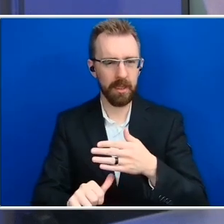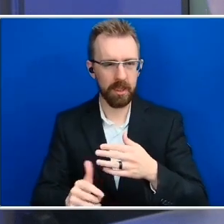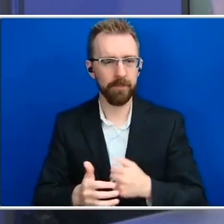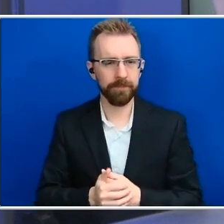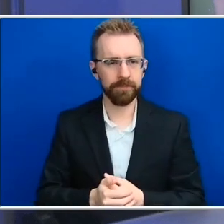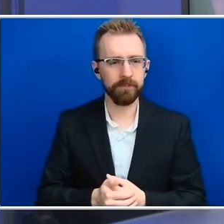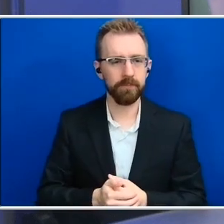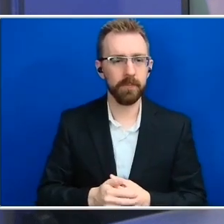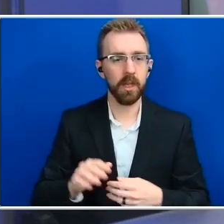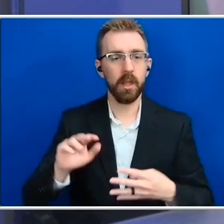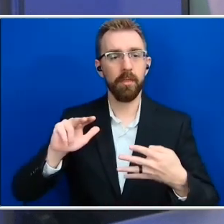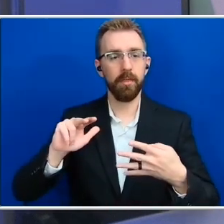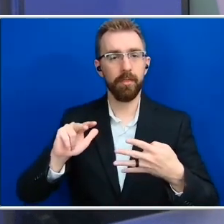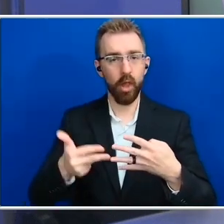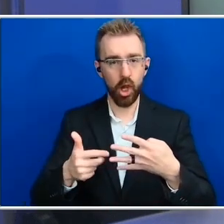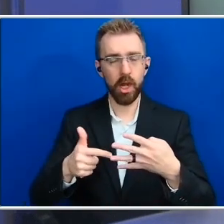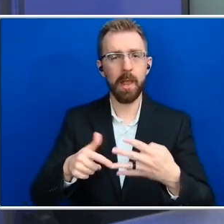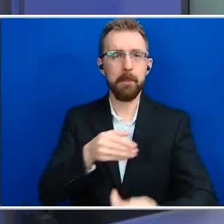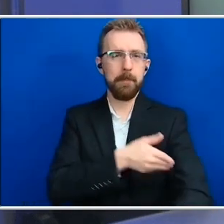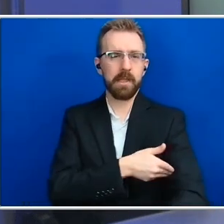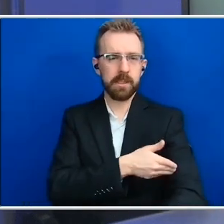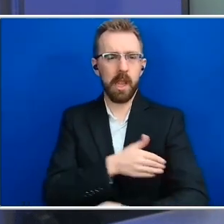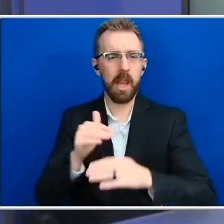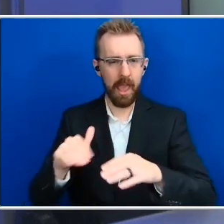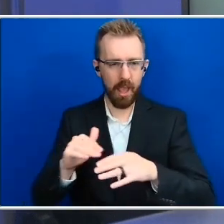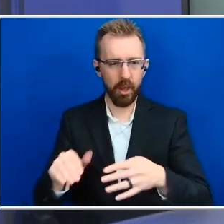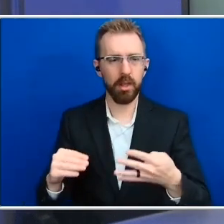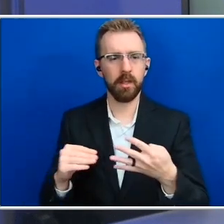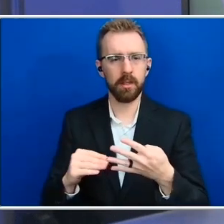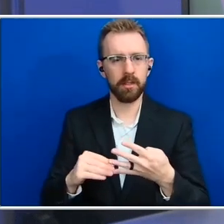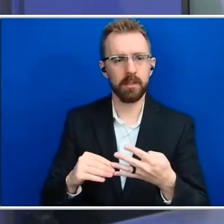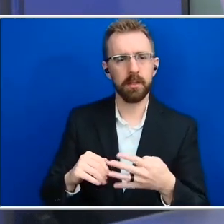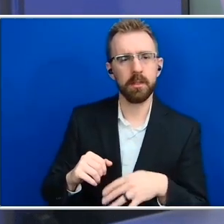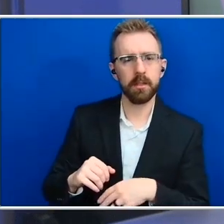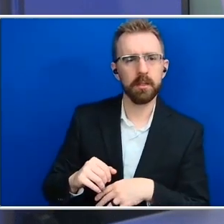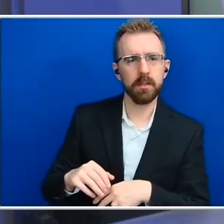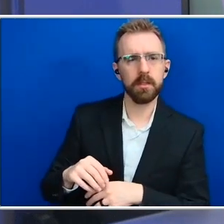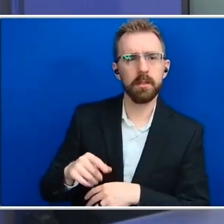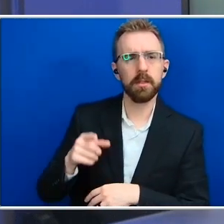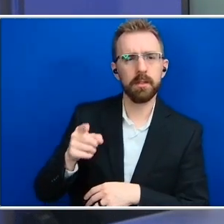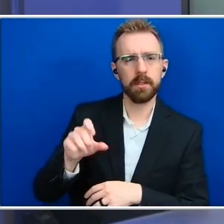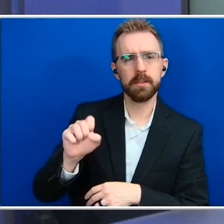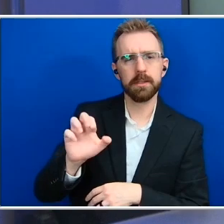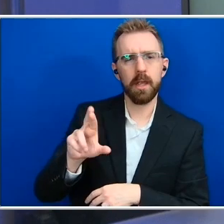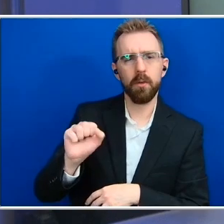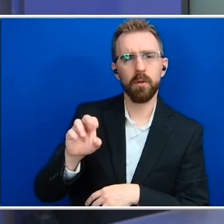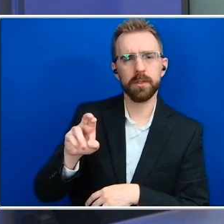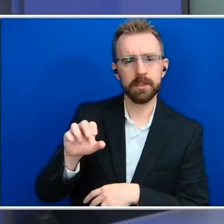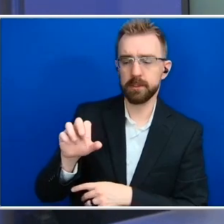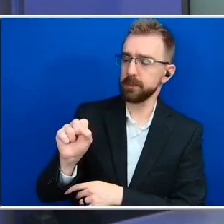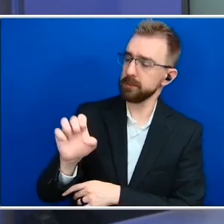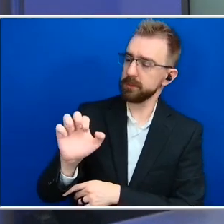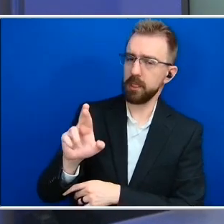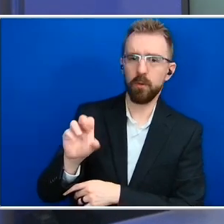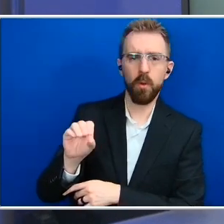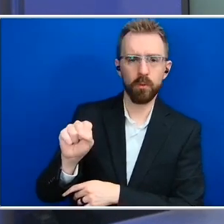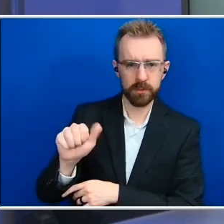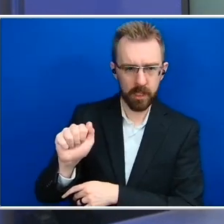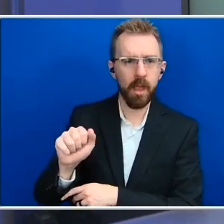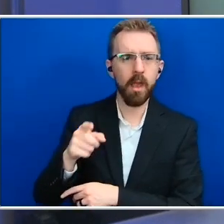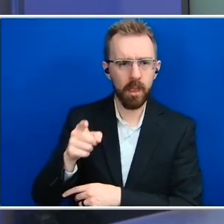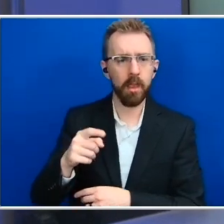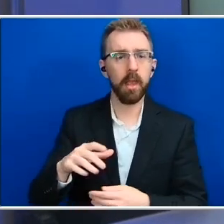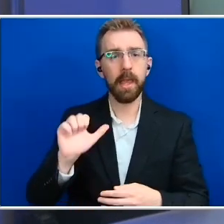muscle layer, and then there is serosa or adventitia layer. The cancer should be in the upper part, what we